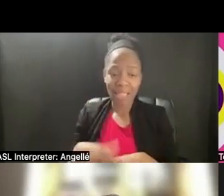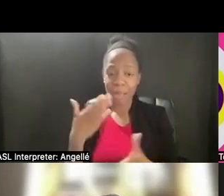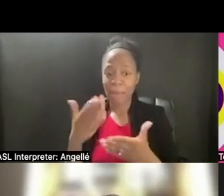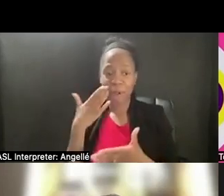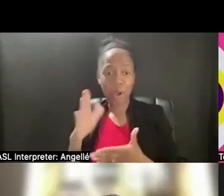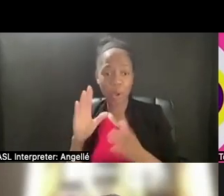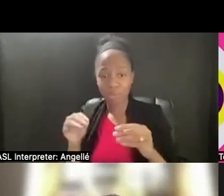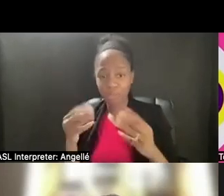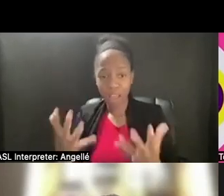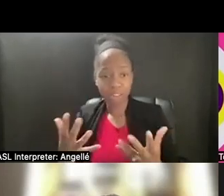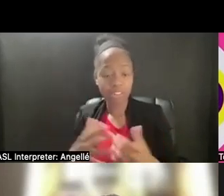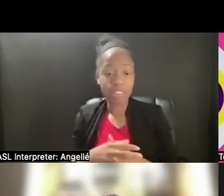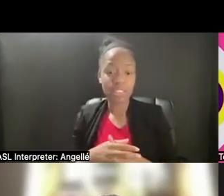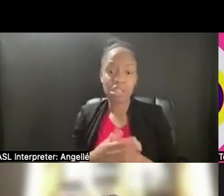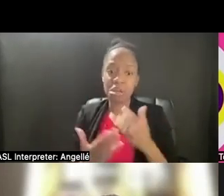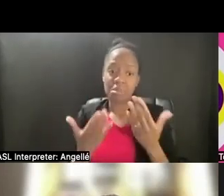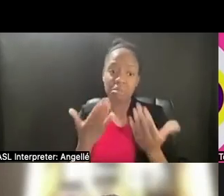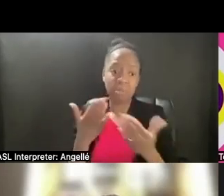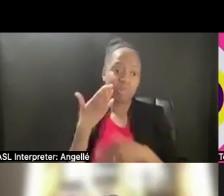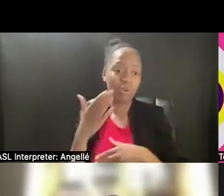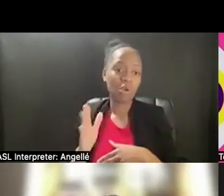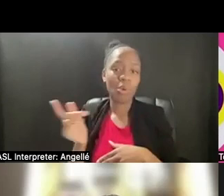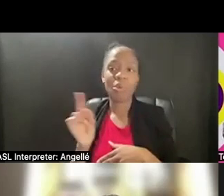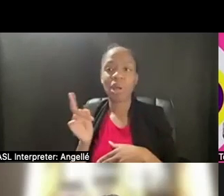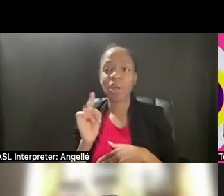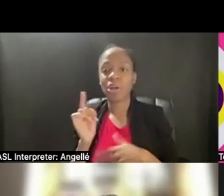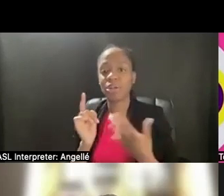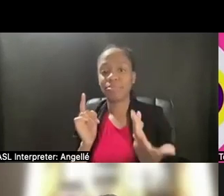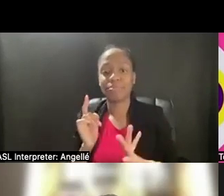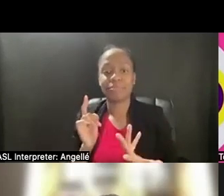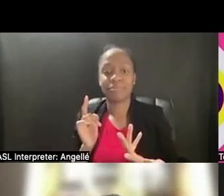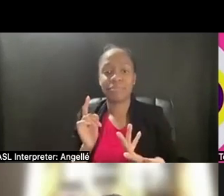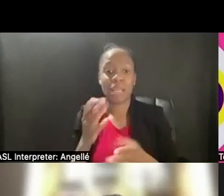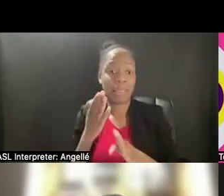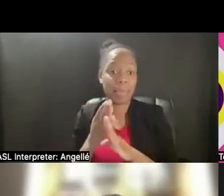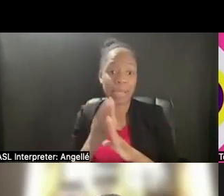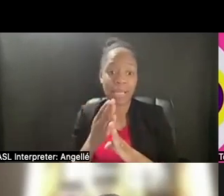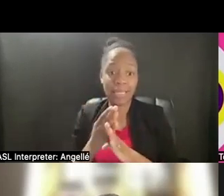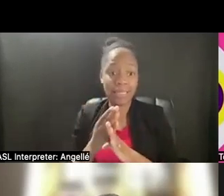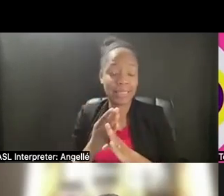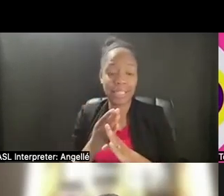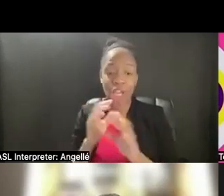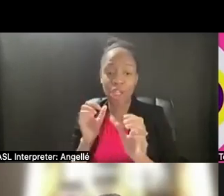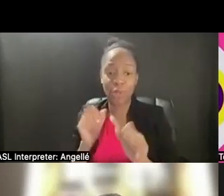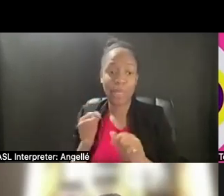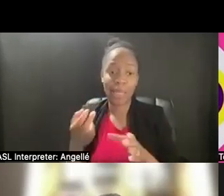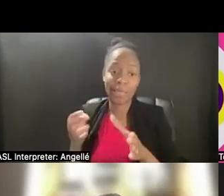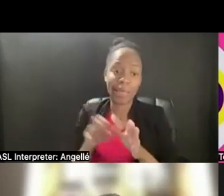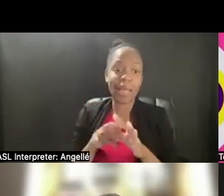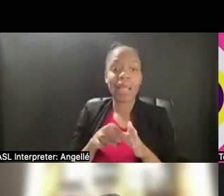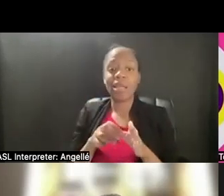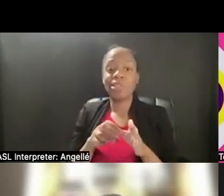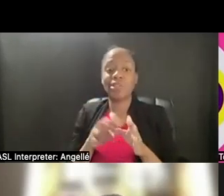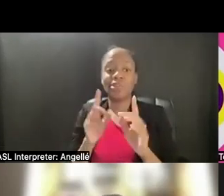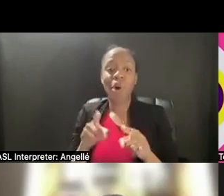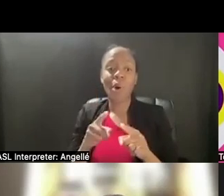both mention. You may not know where the bus is that gets you to and from your doctor's appointments